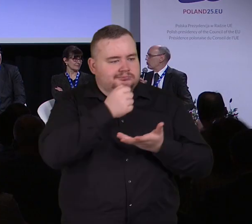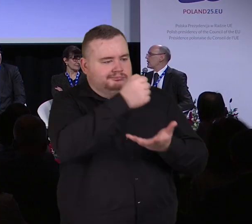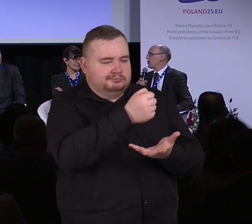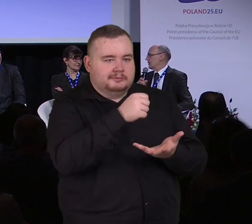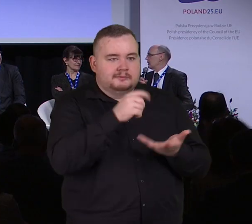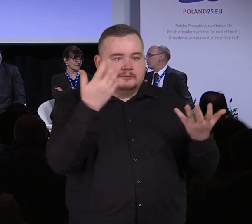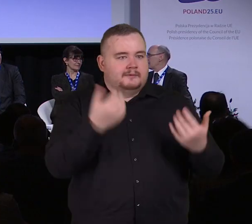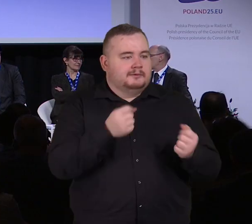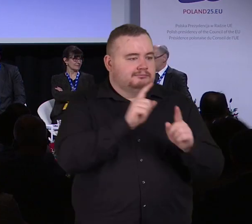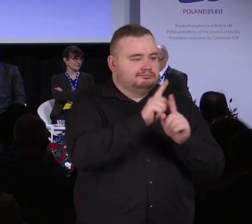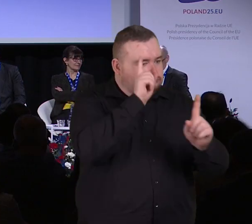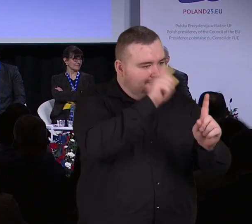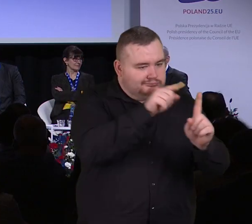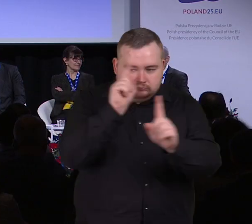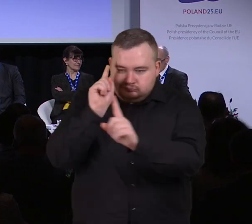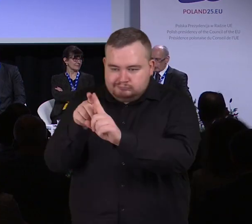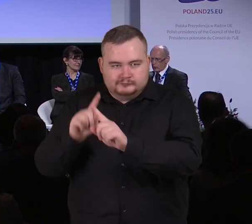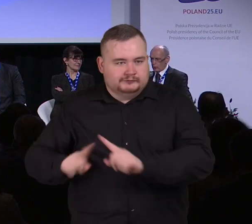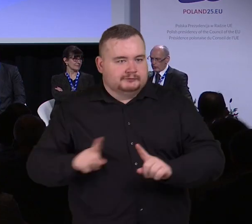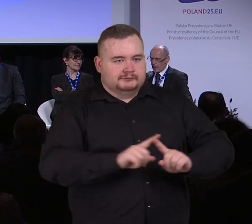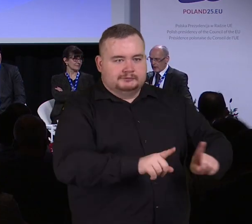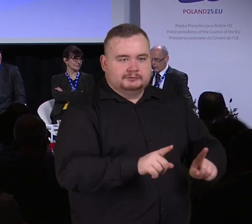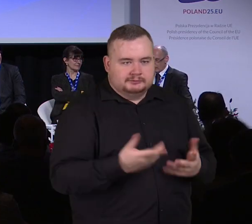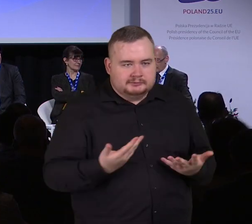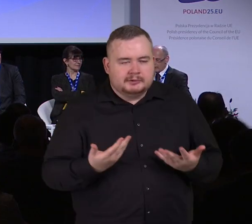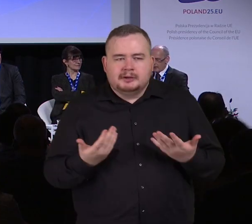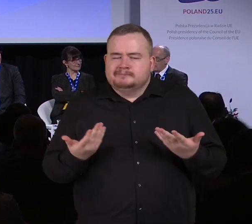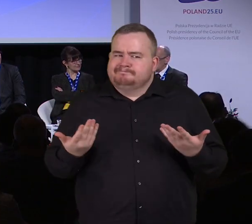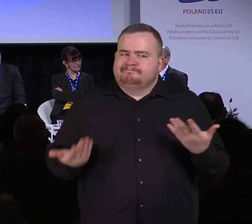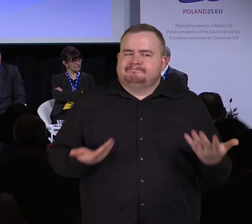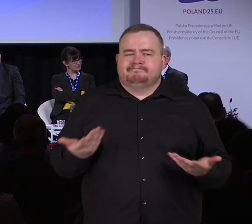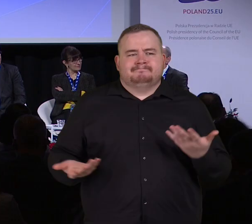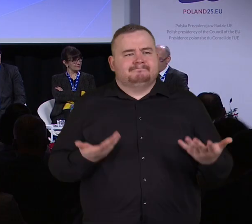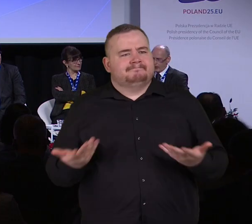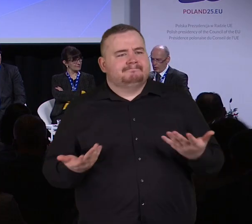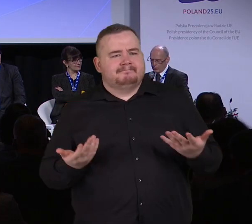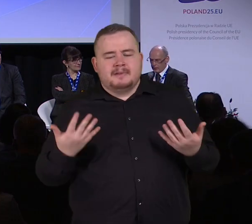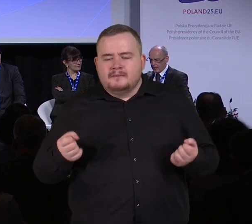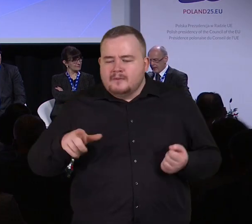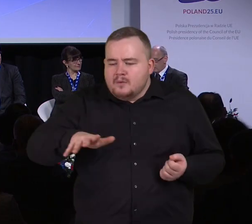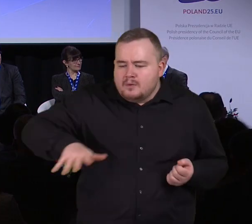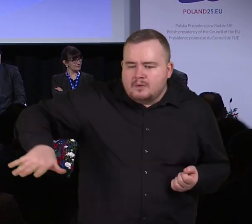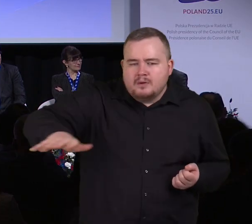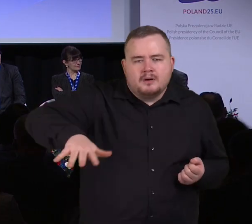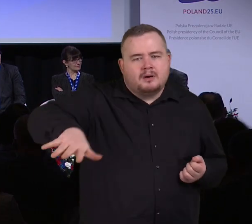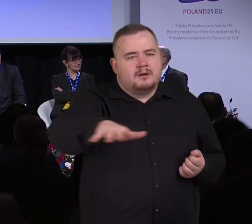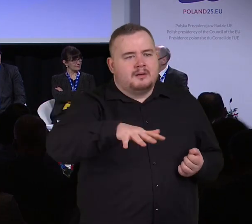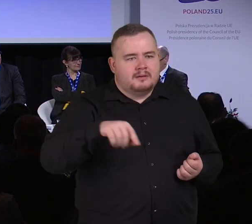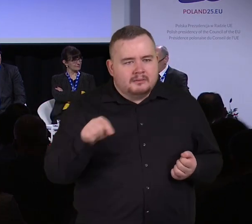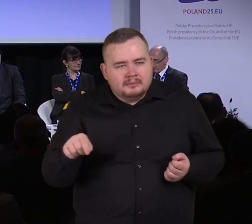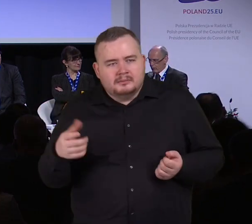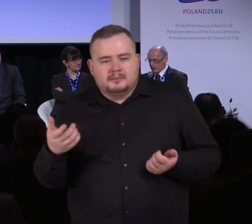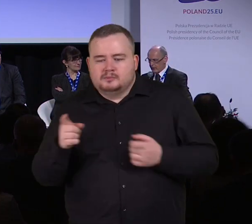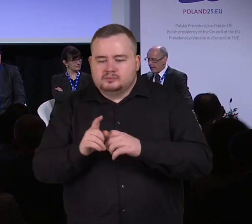it's incredible to admit. The local groups are involved in developing of and be